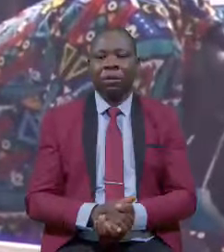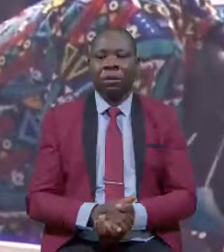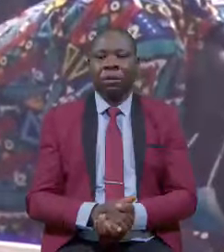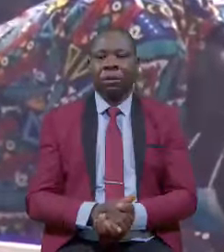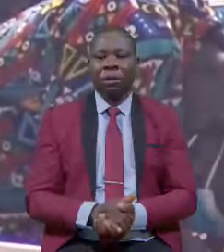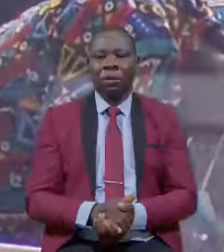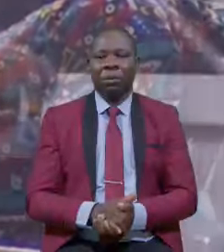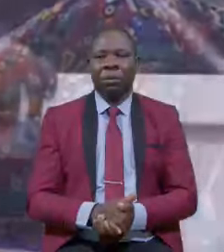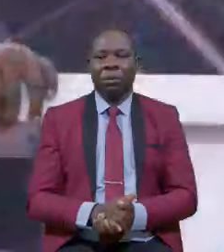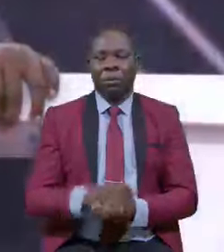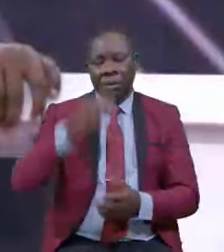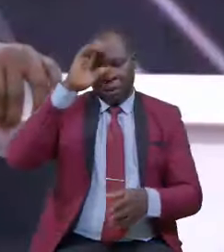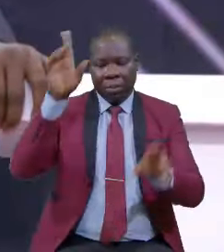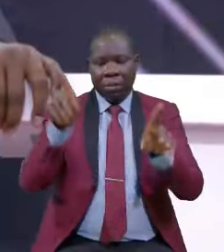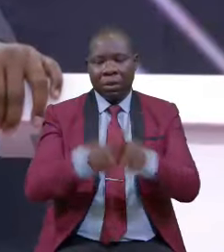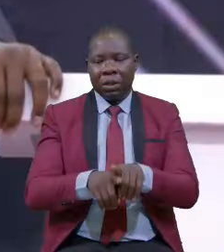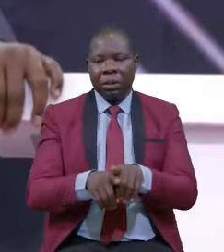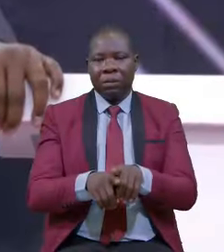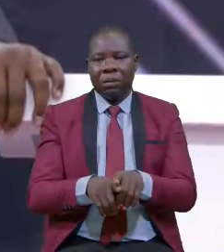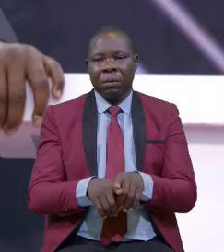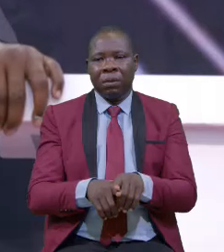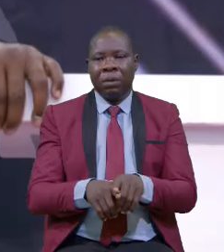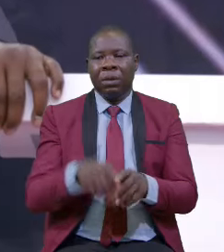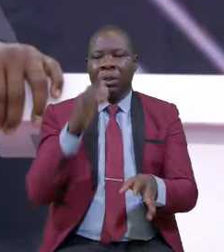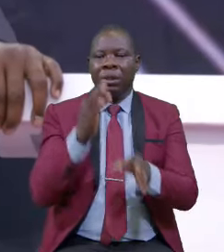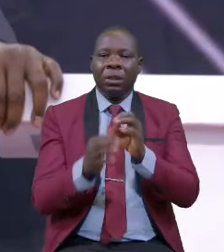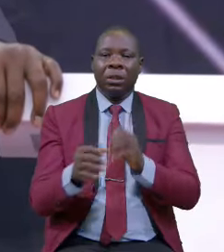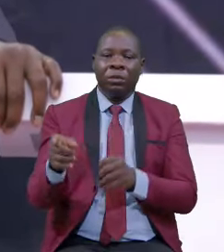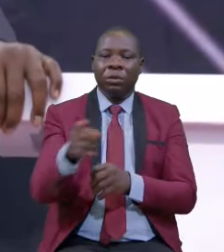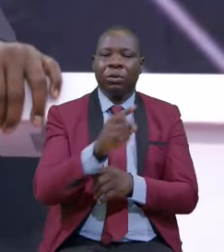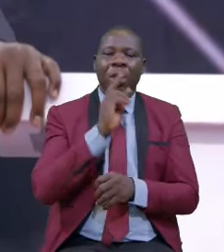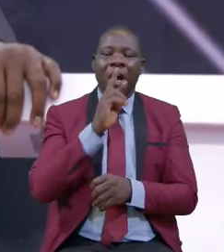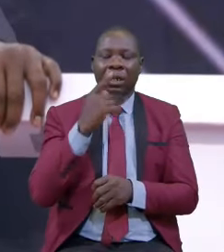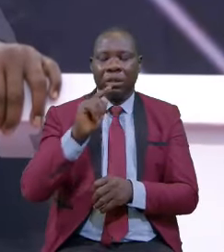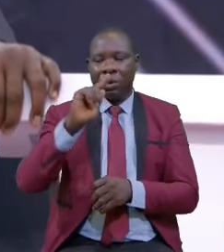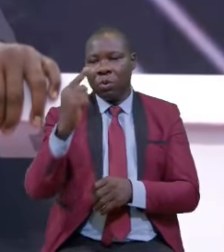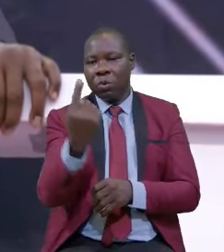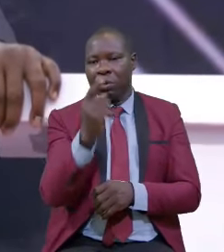Brother, if you were the only one in